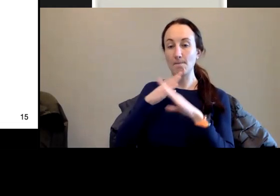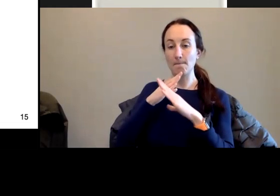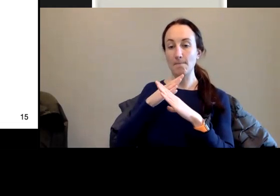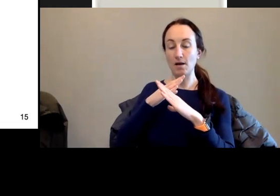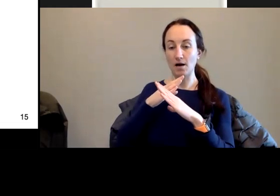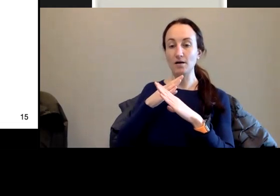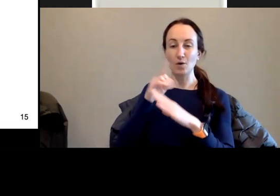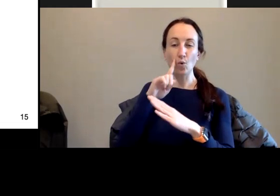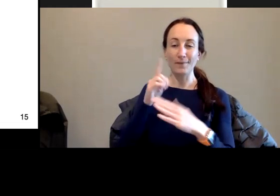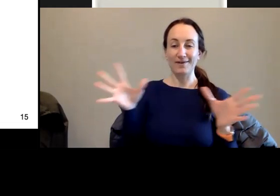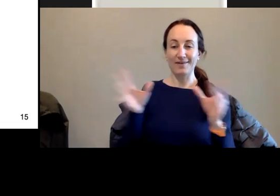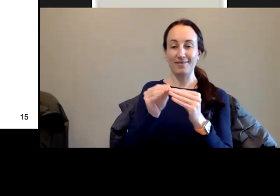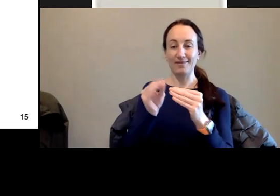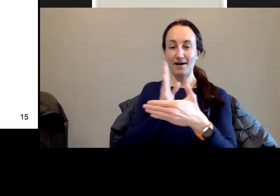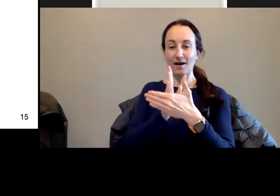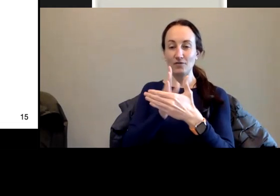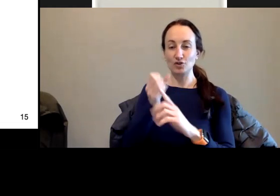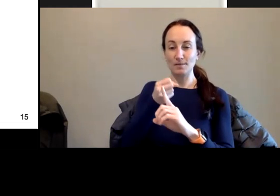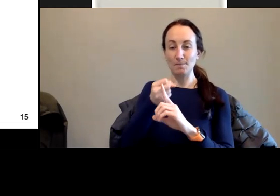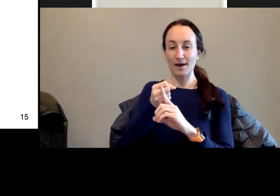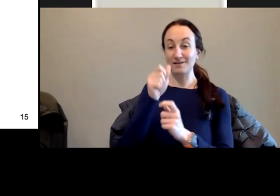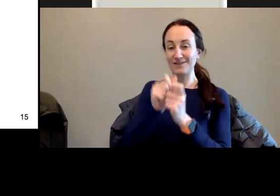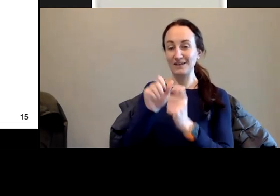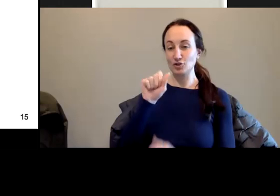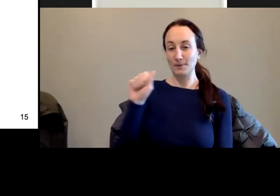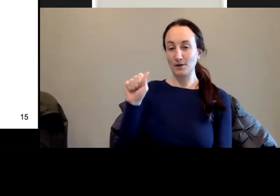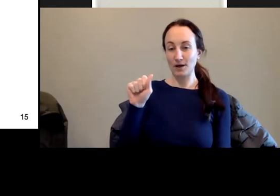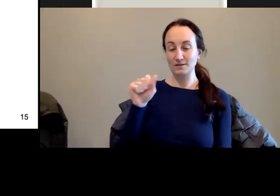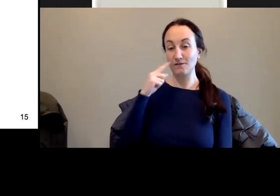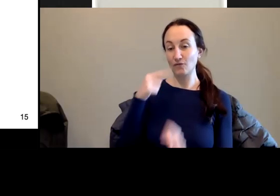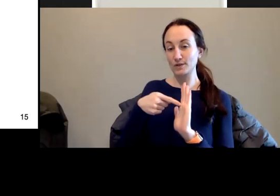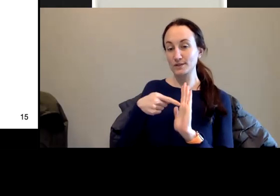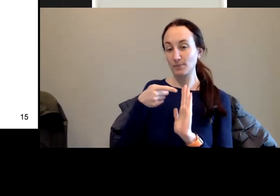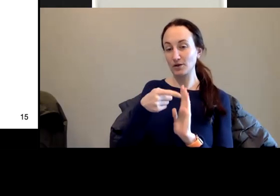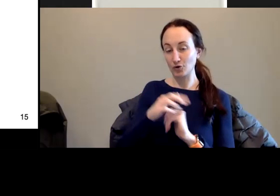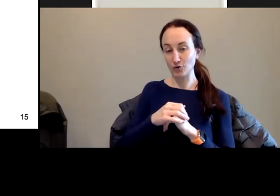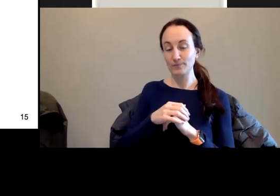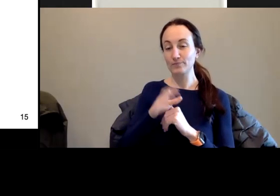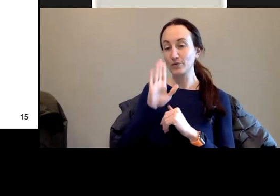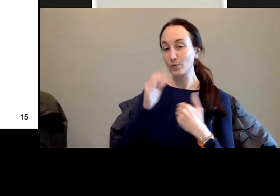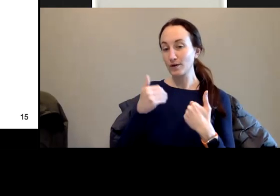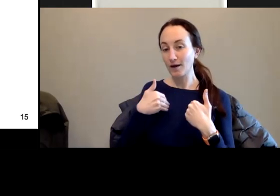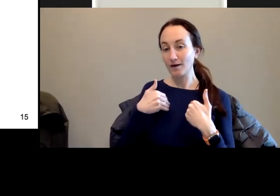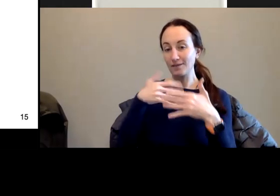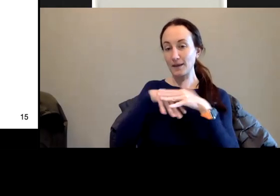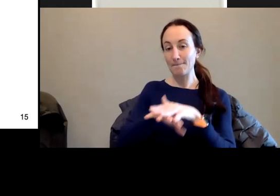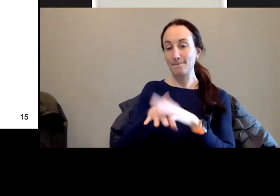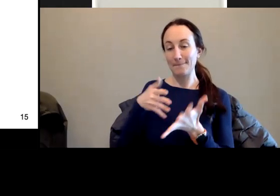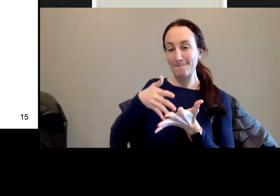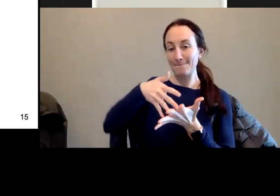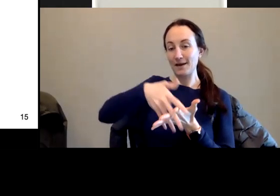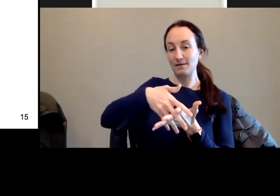average embedding of each amino acid, right? For example, here you will have the embedding of